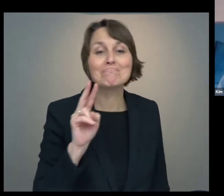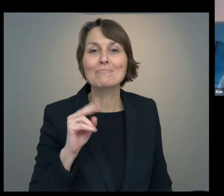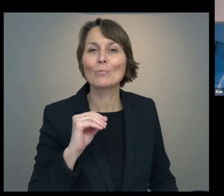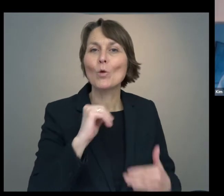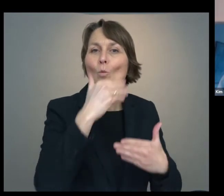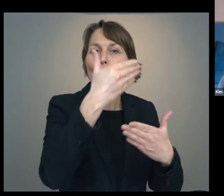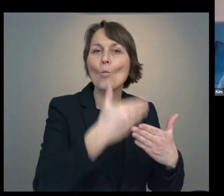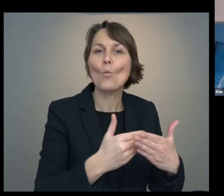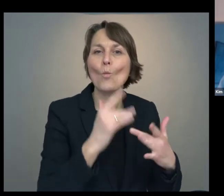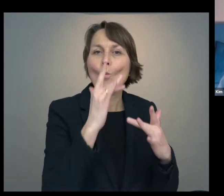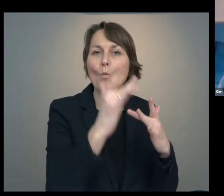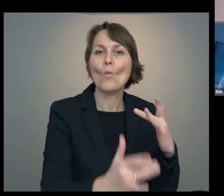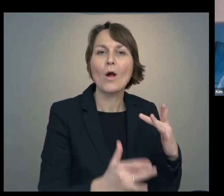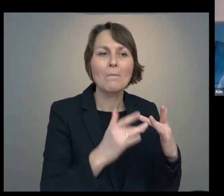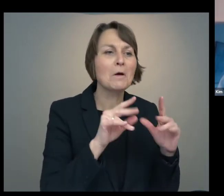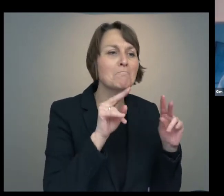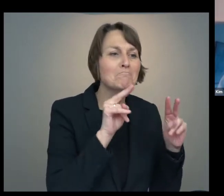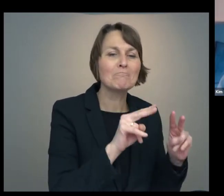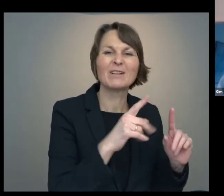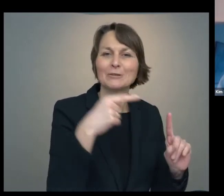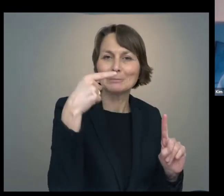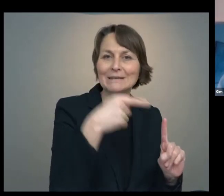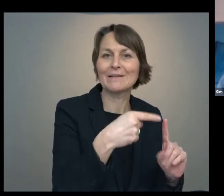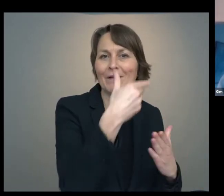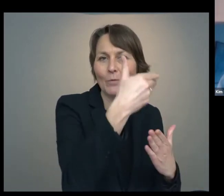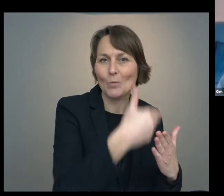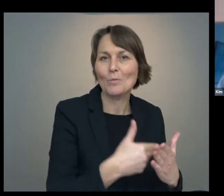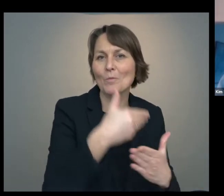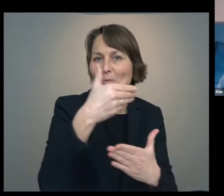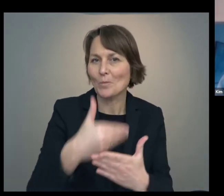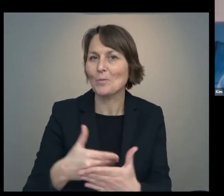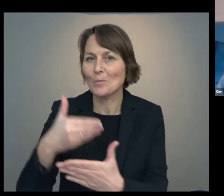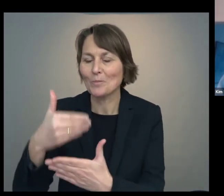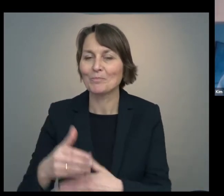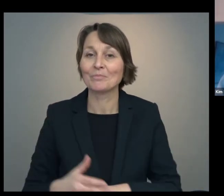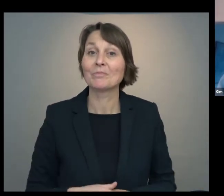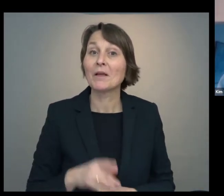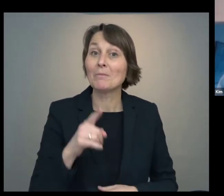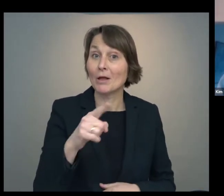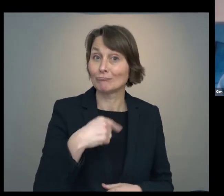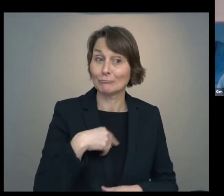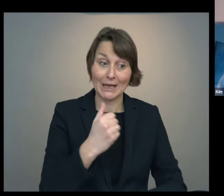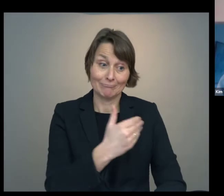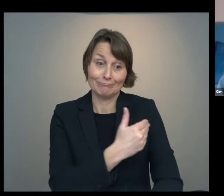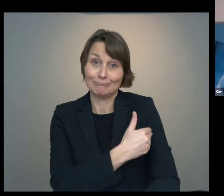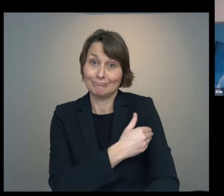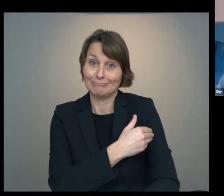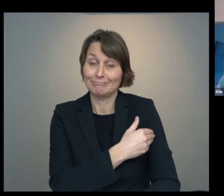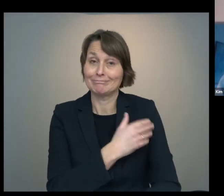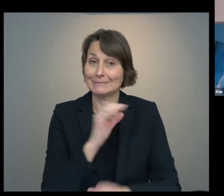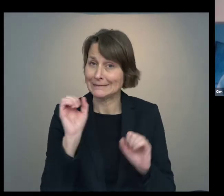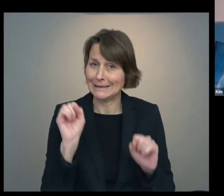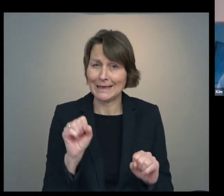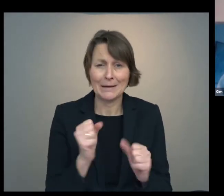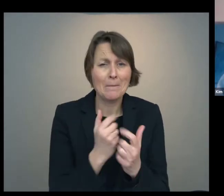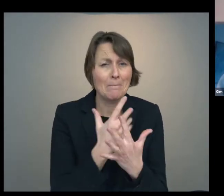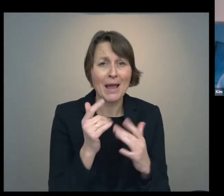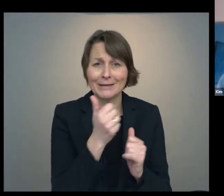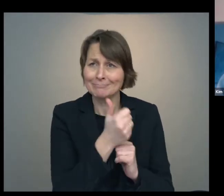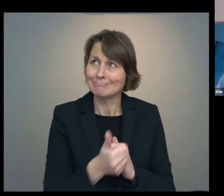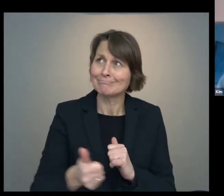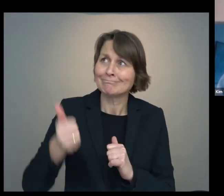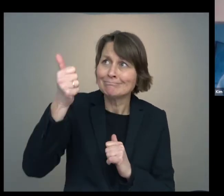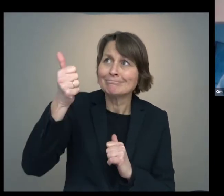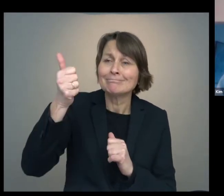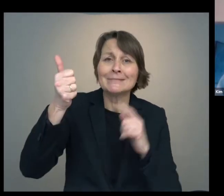go and visit that dedicated site, and also get in touch with us. There are